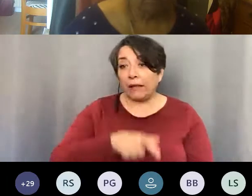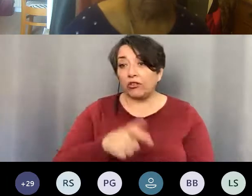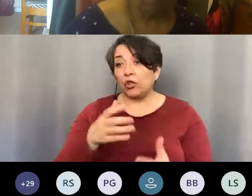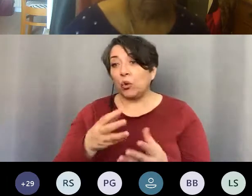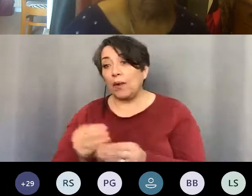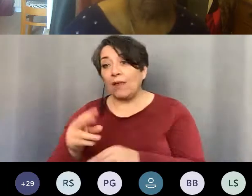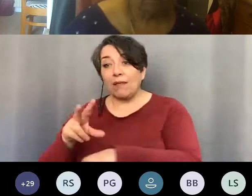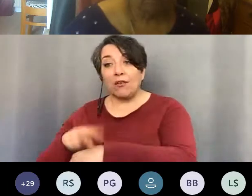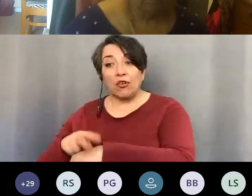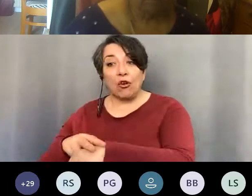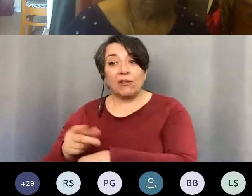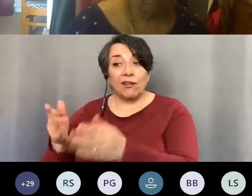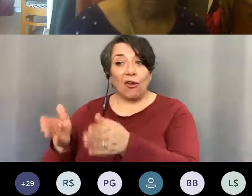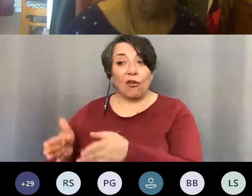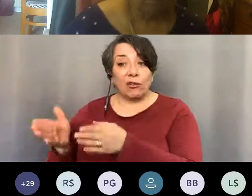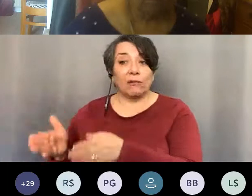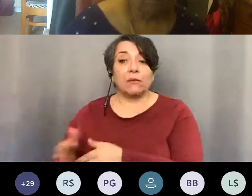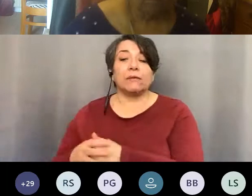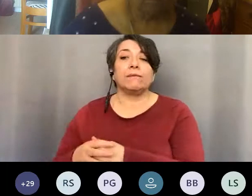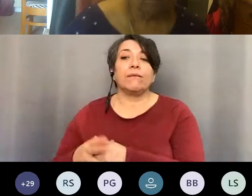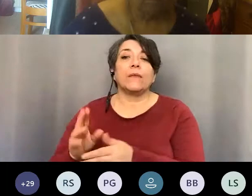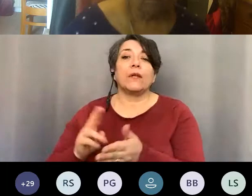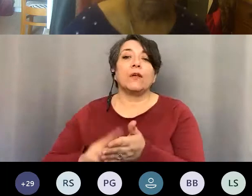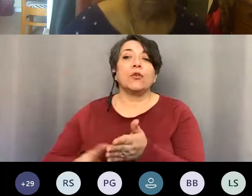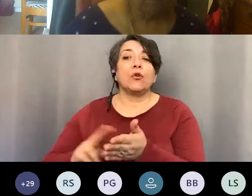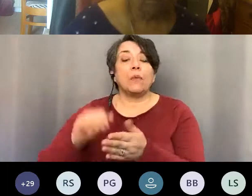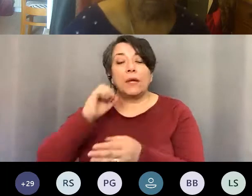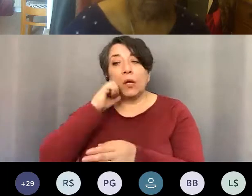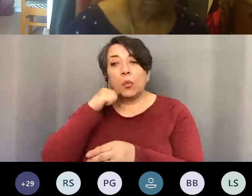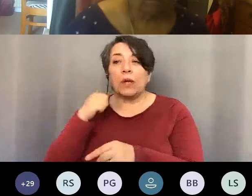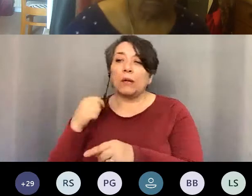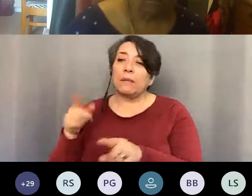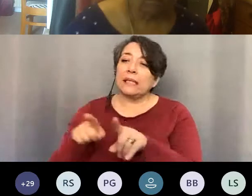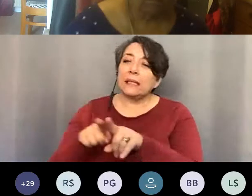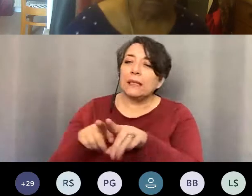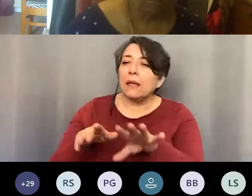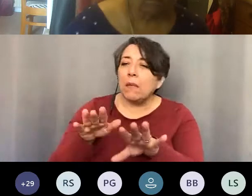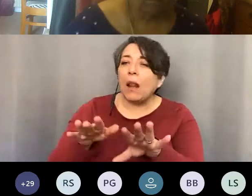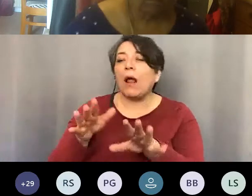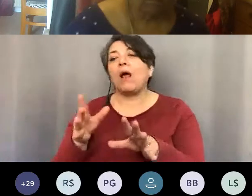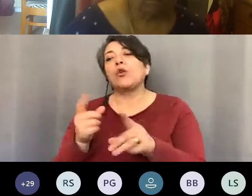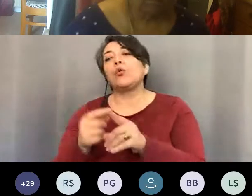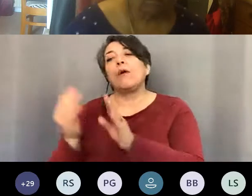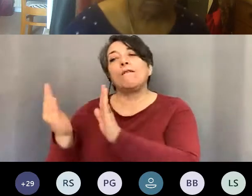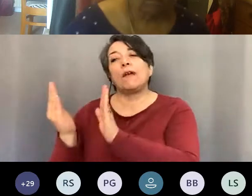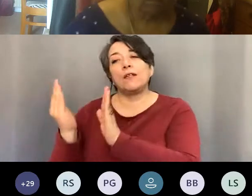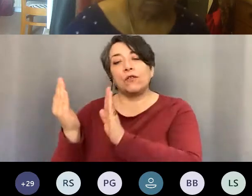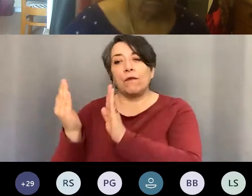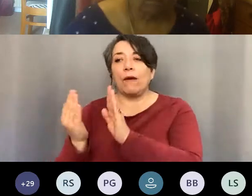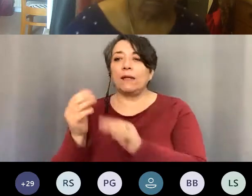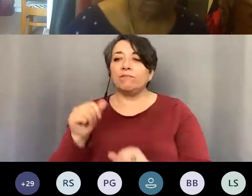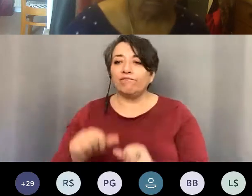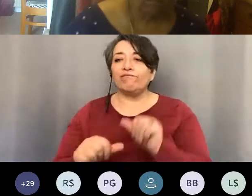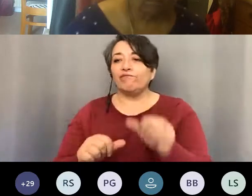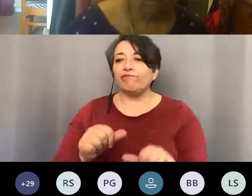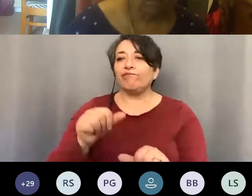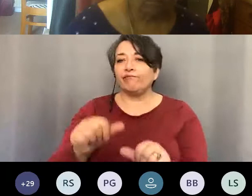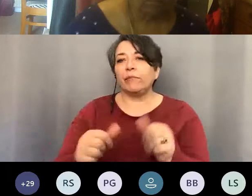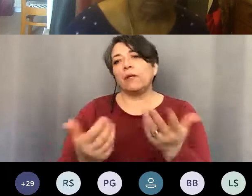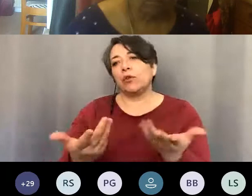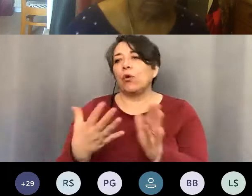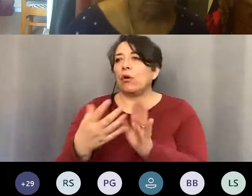it would follow the pattern that it would have done if you were accessing face-to-face. So if in the past we would have said, okay, we need to see you at